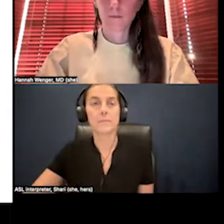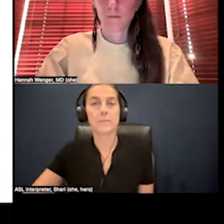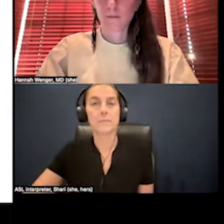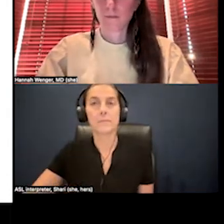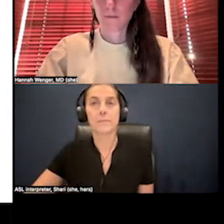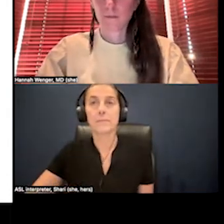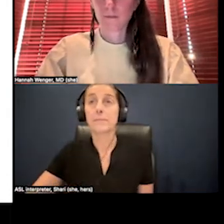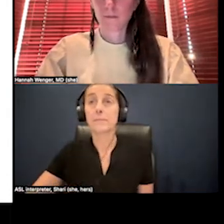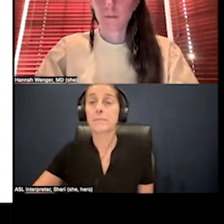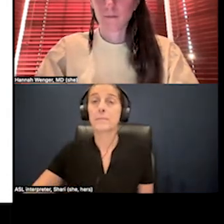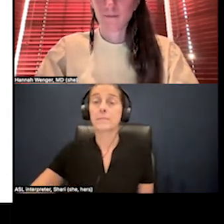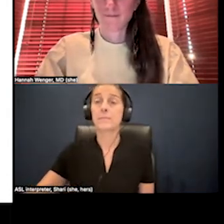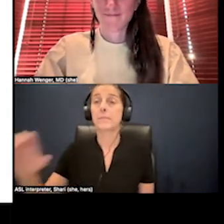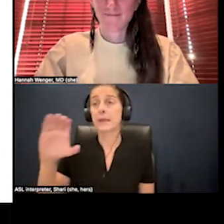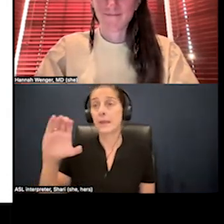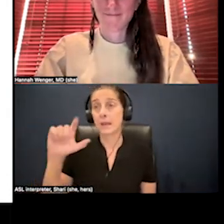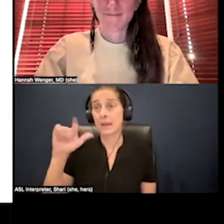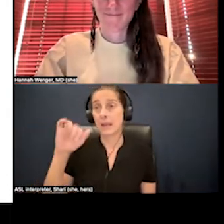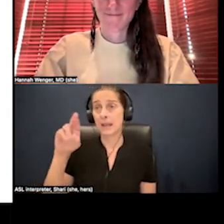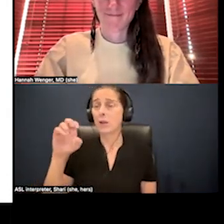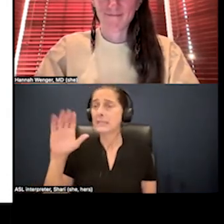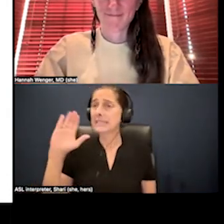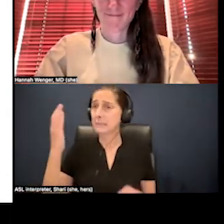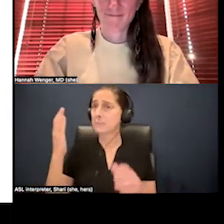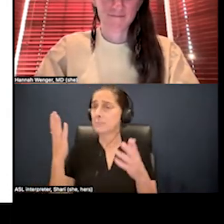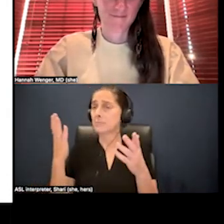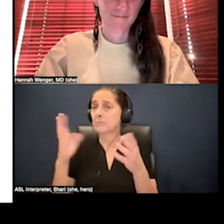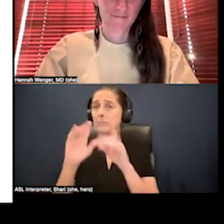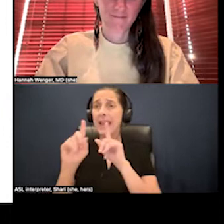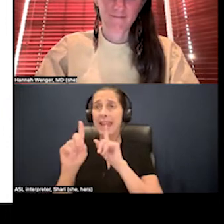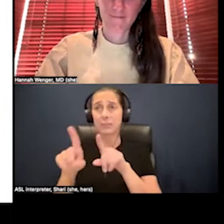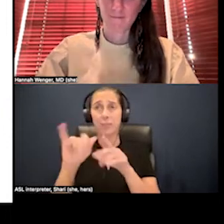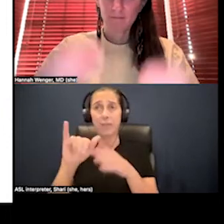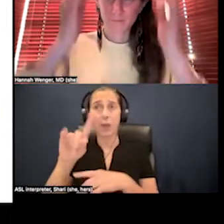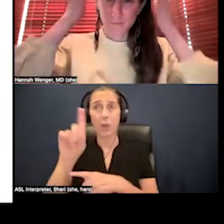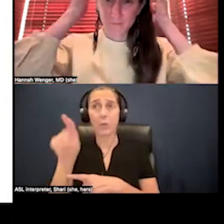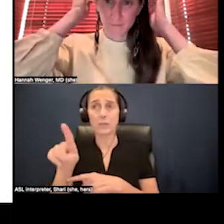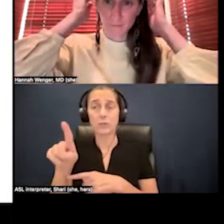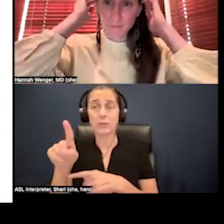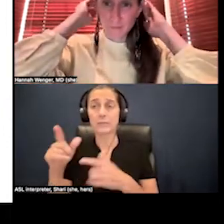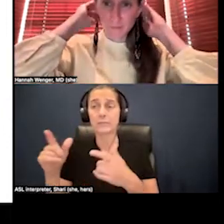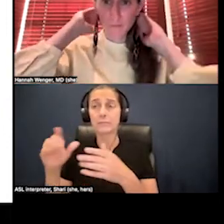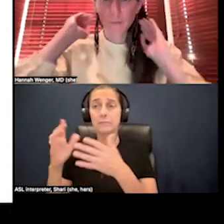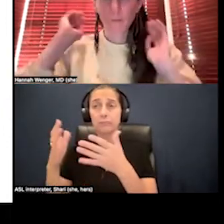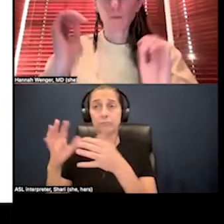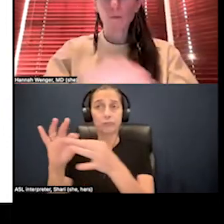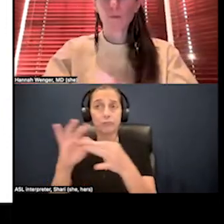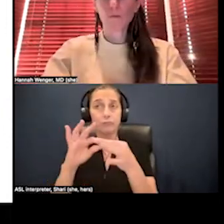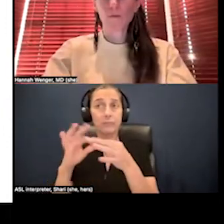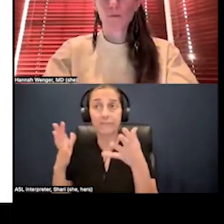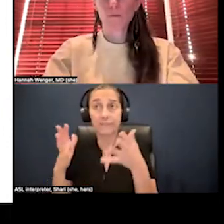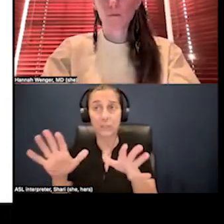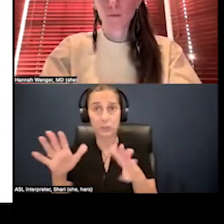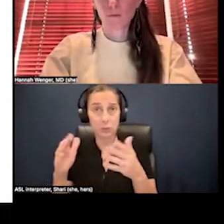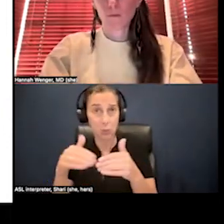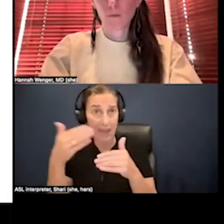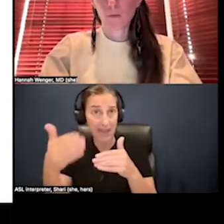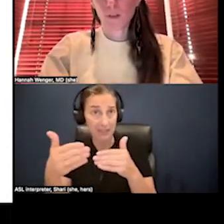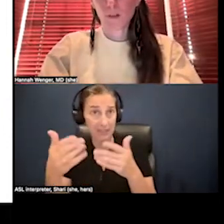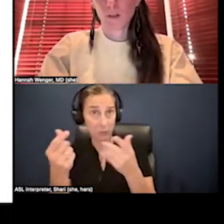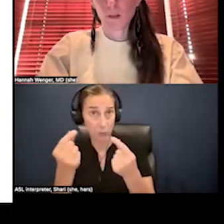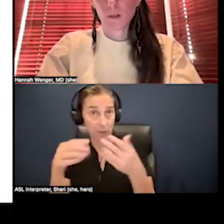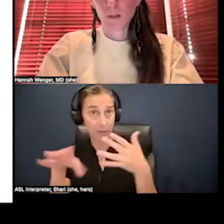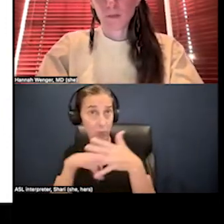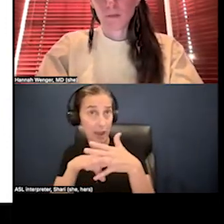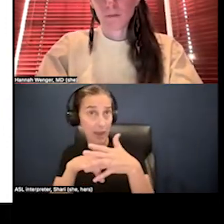I guess that's pretty much everything it seems like we had on this question. I don't know if we're going to a break or opening up for